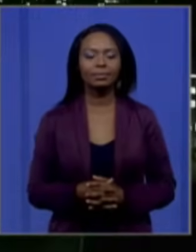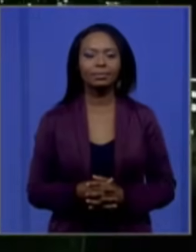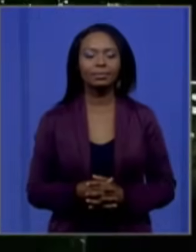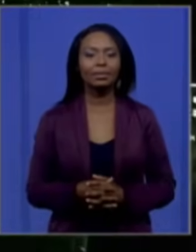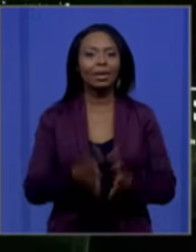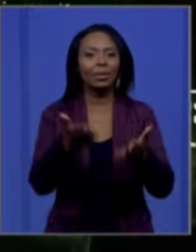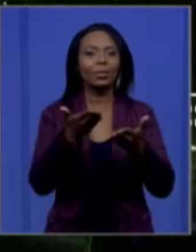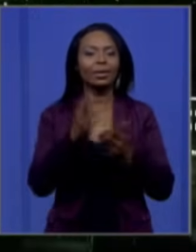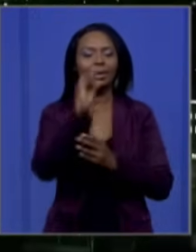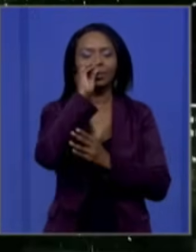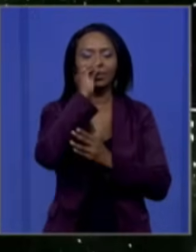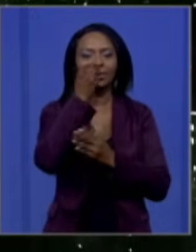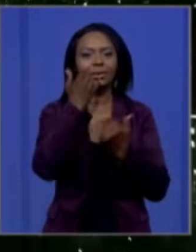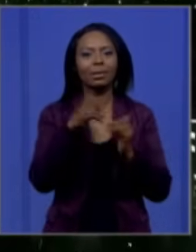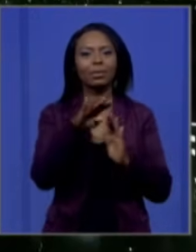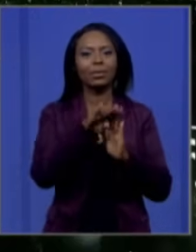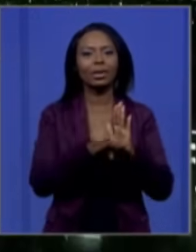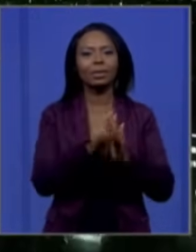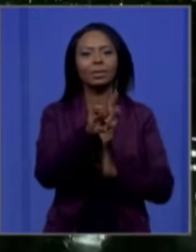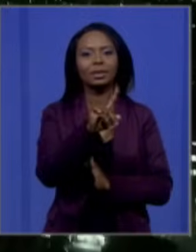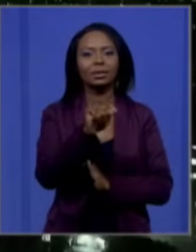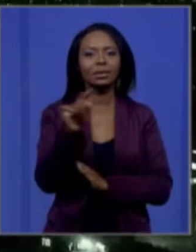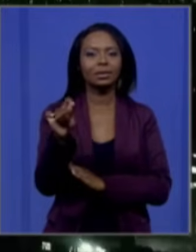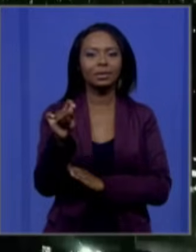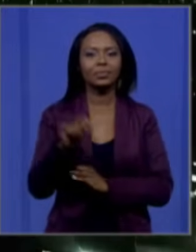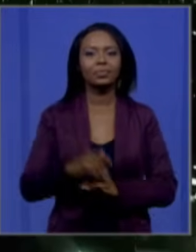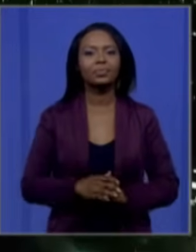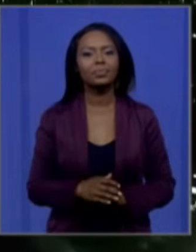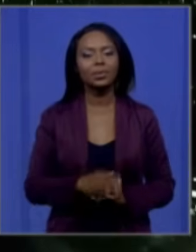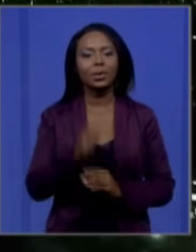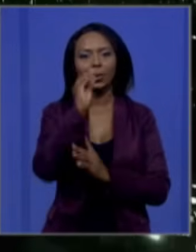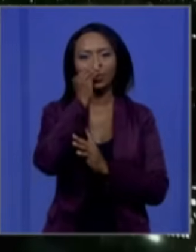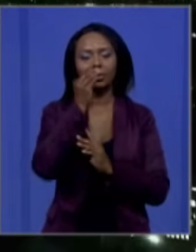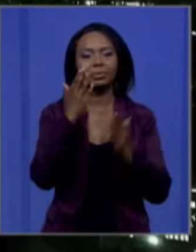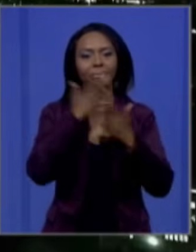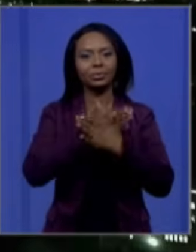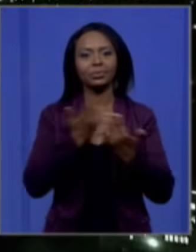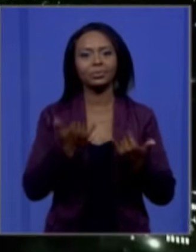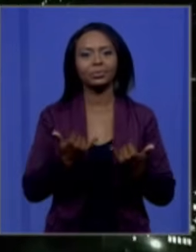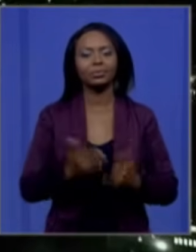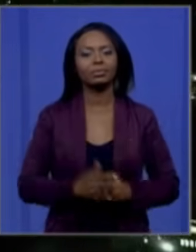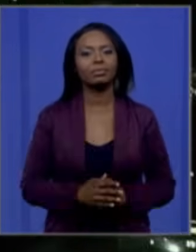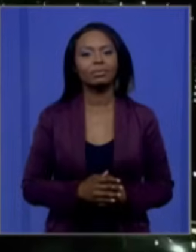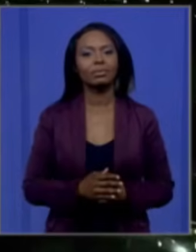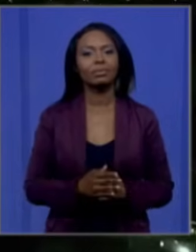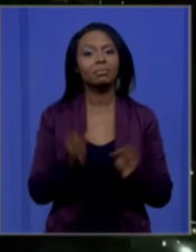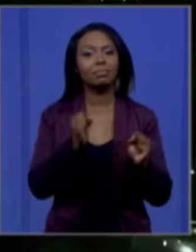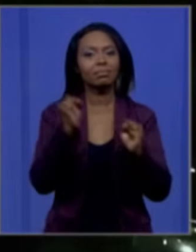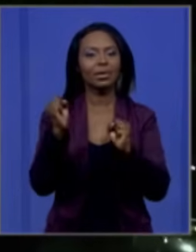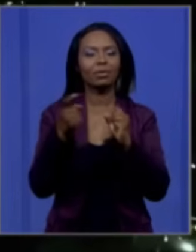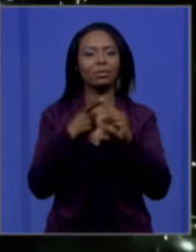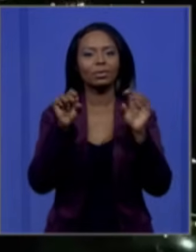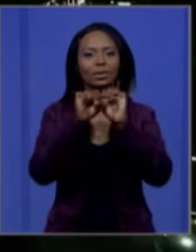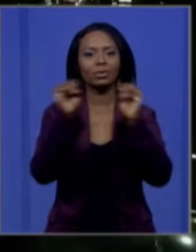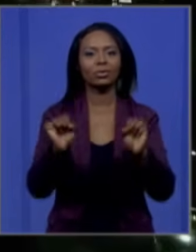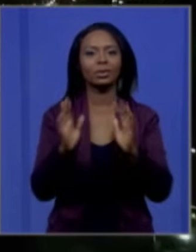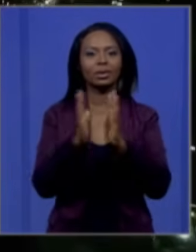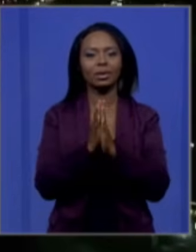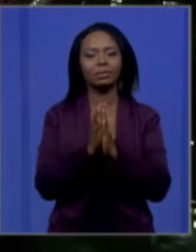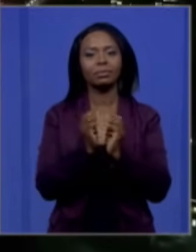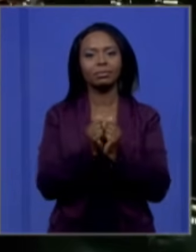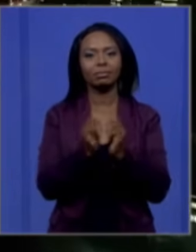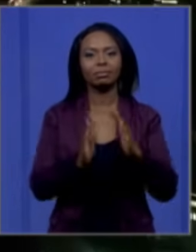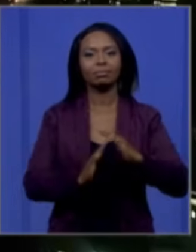Re alamogela le babogedi ba rena ba kanala ya DTT ditabeng tša bošegombjo re gaša go tšwa Studio 10 re